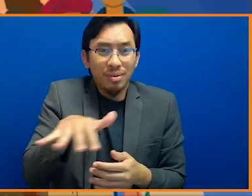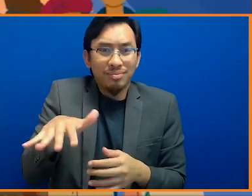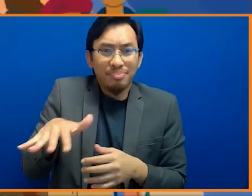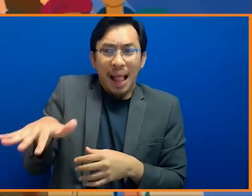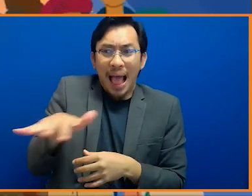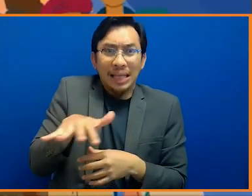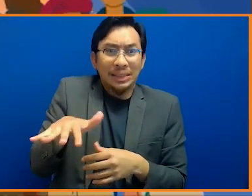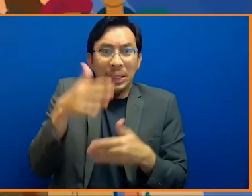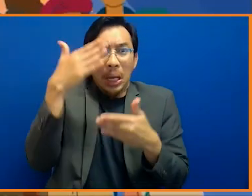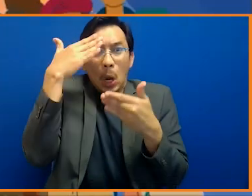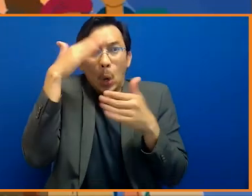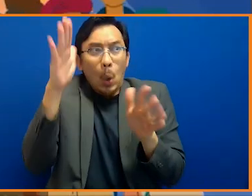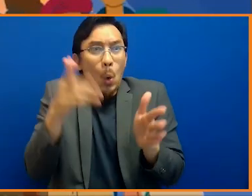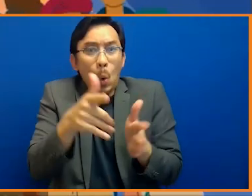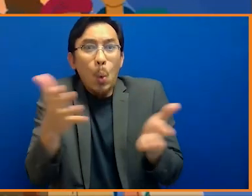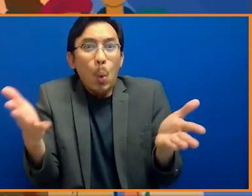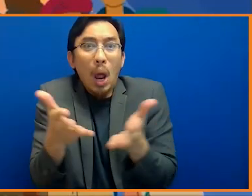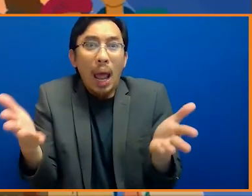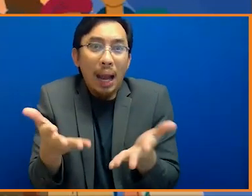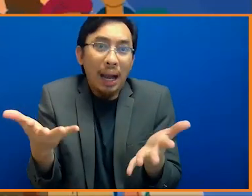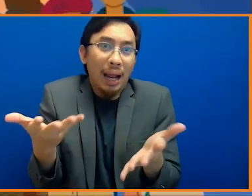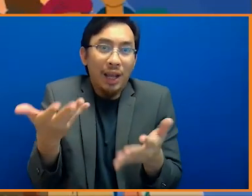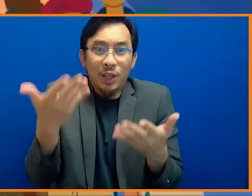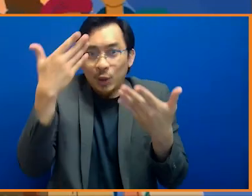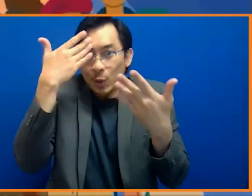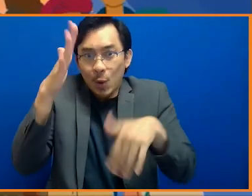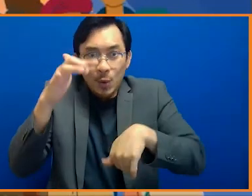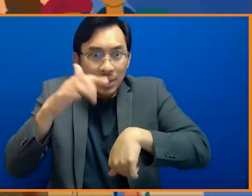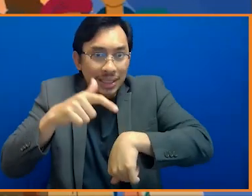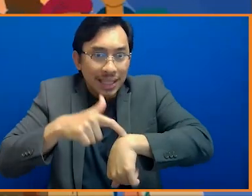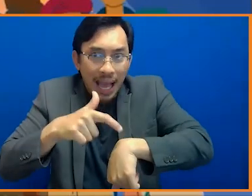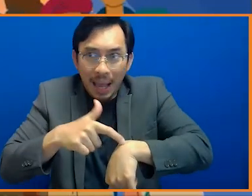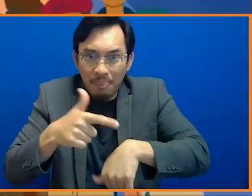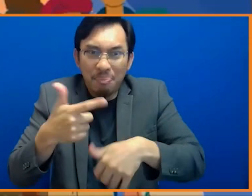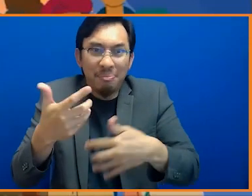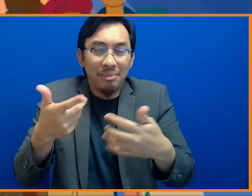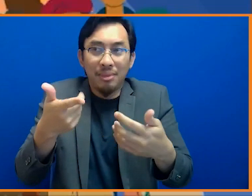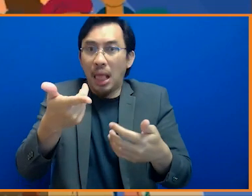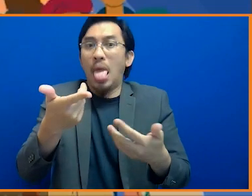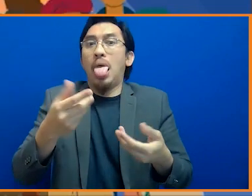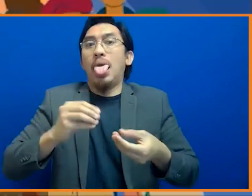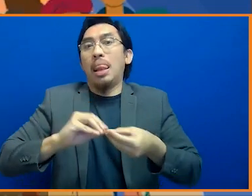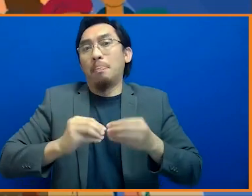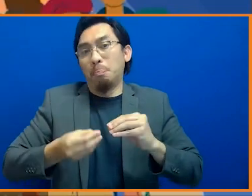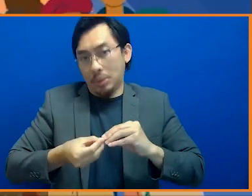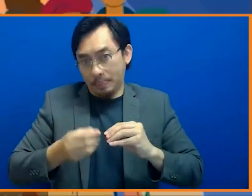place, you probably have a problem to identify